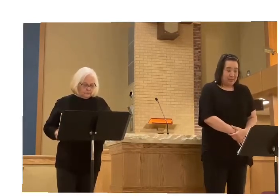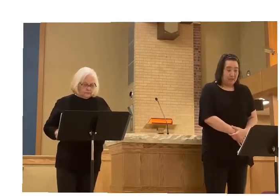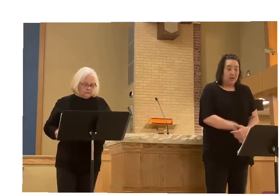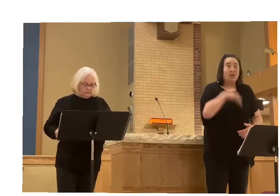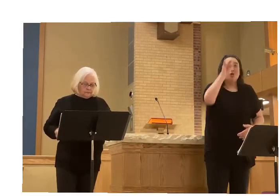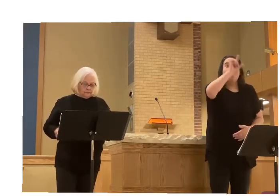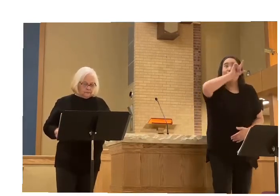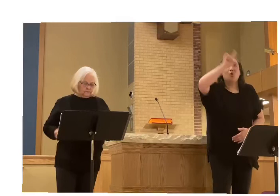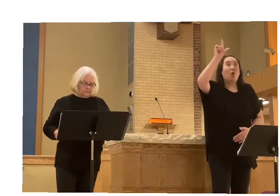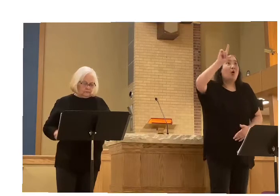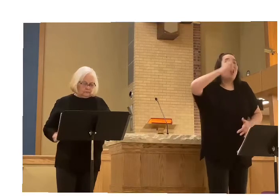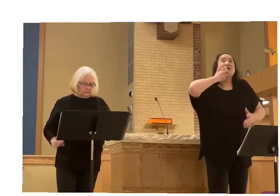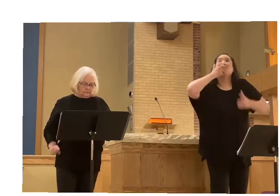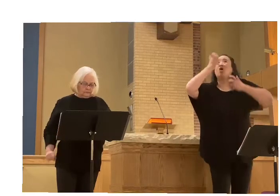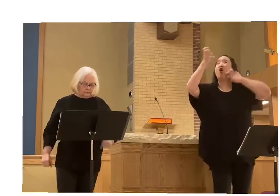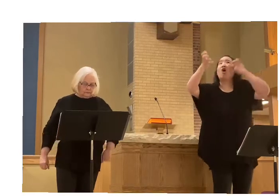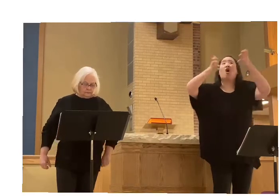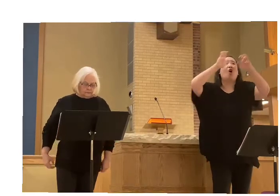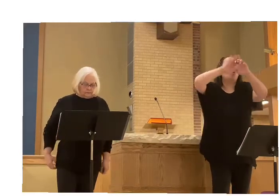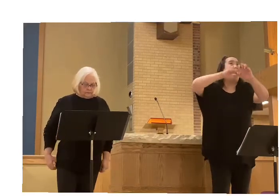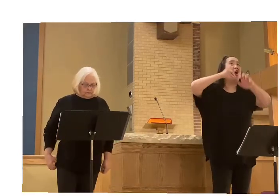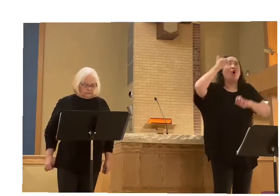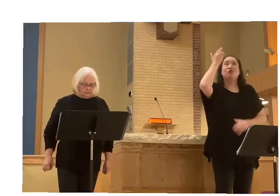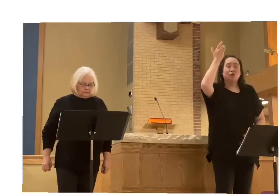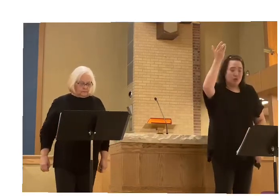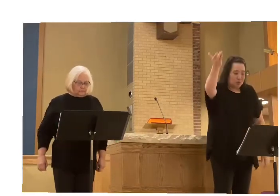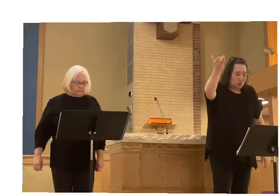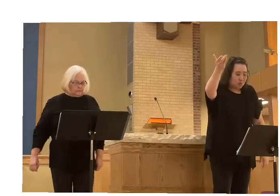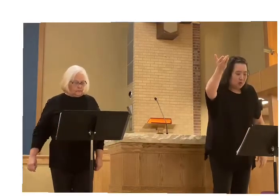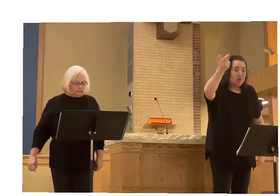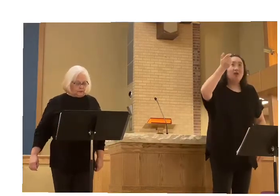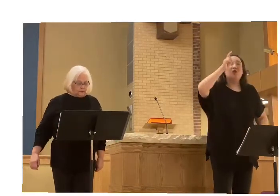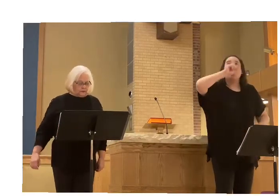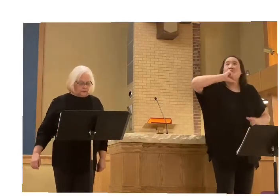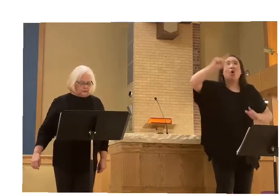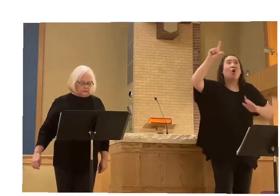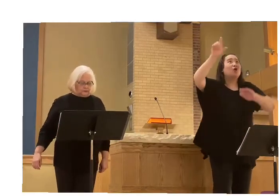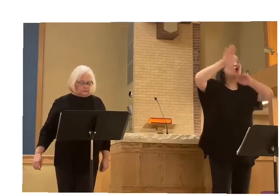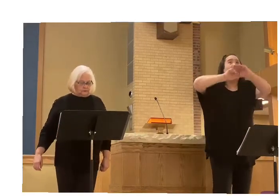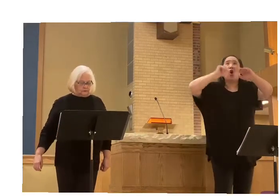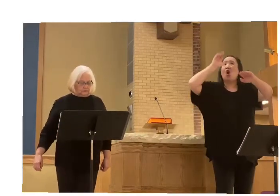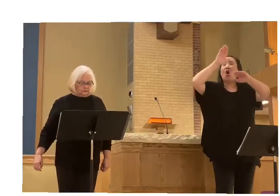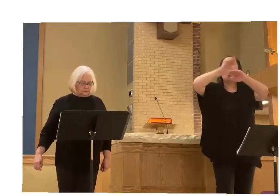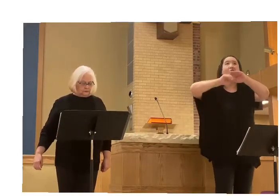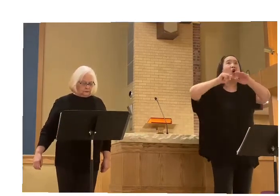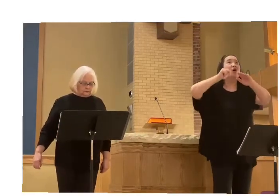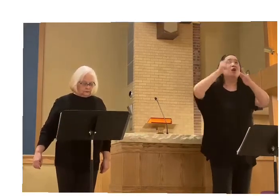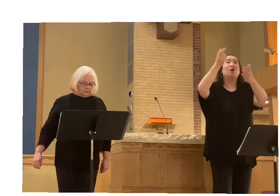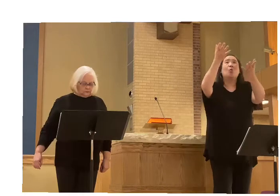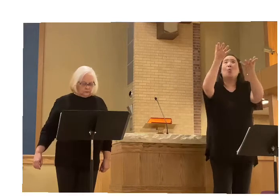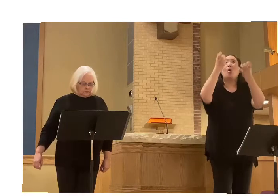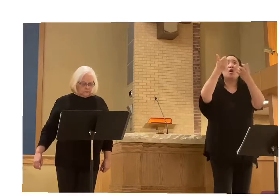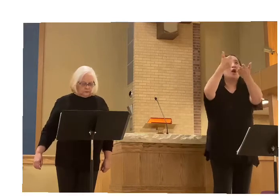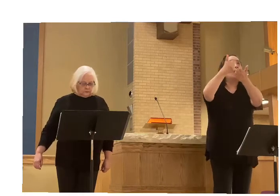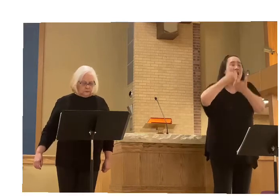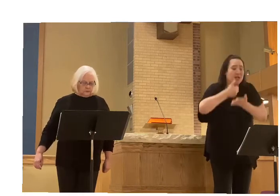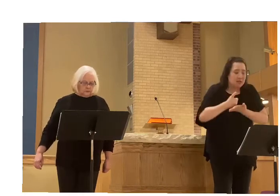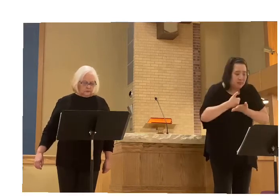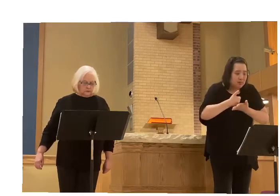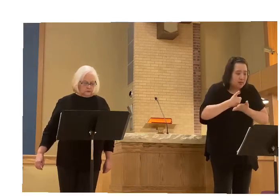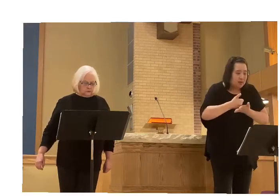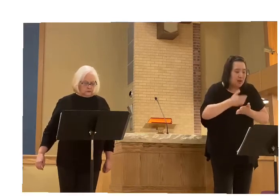With a loud voice, I cry out to the Lord. With a loud voice, I beseech the Lord.